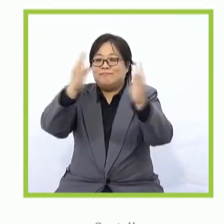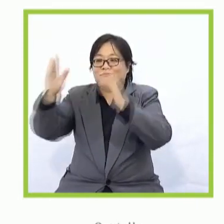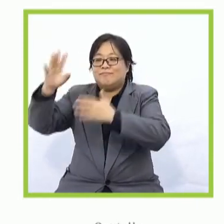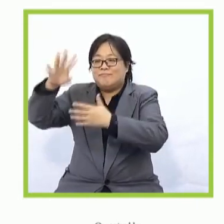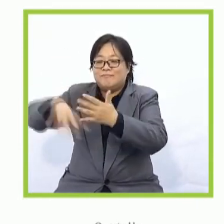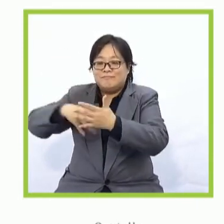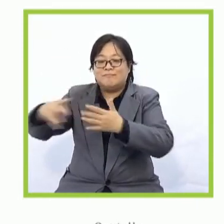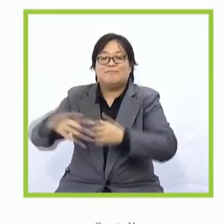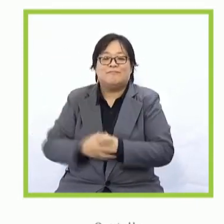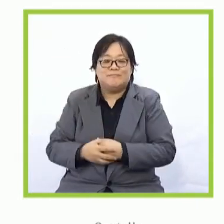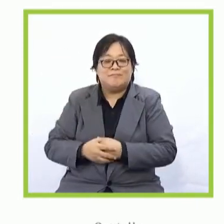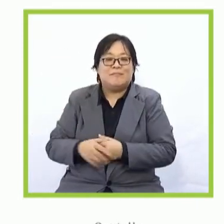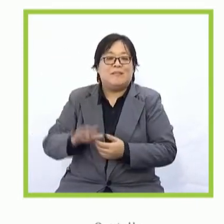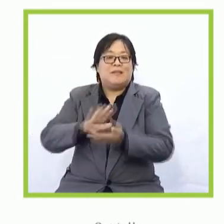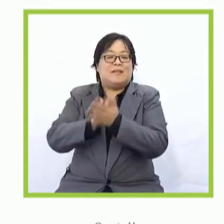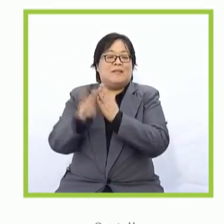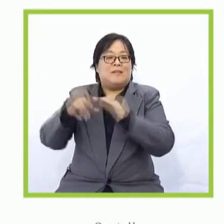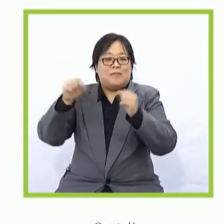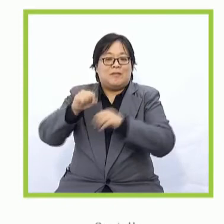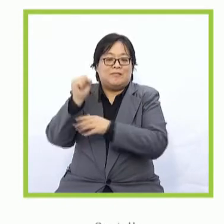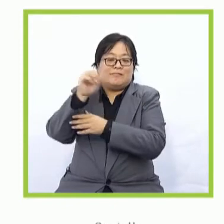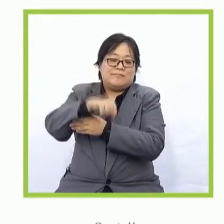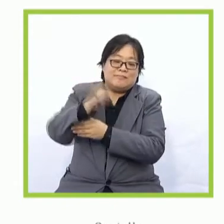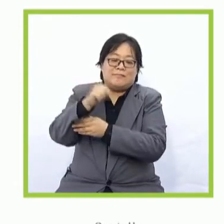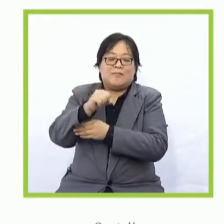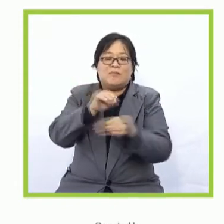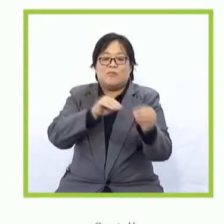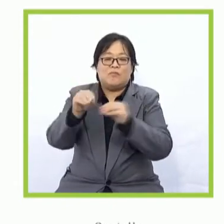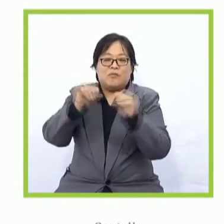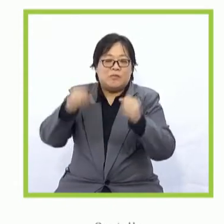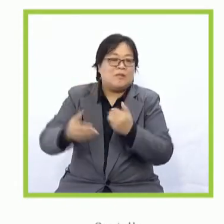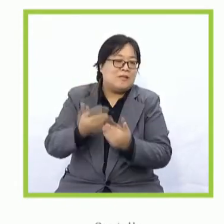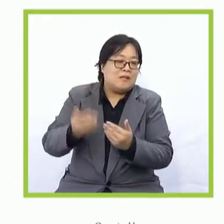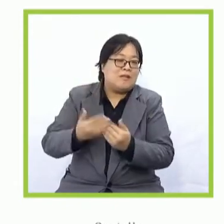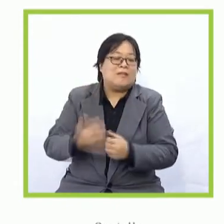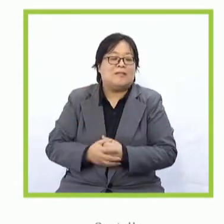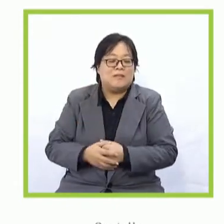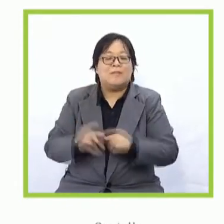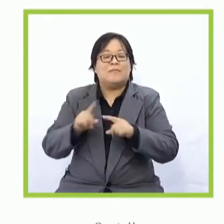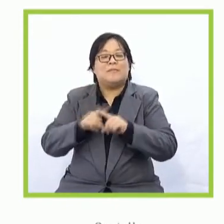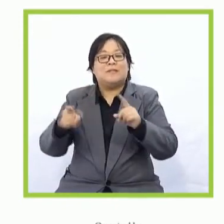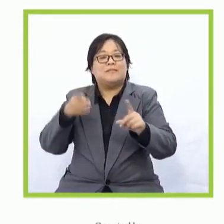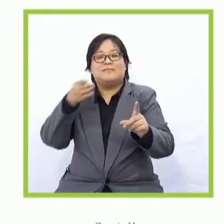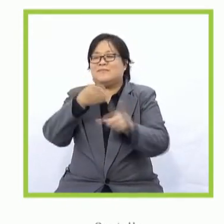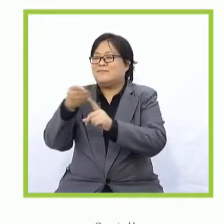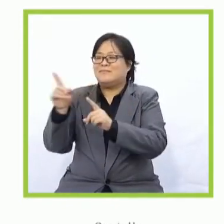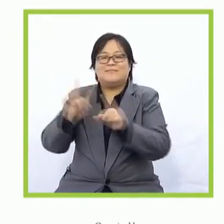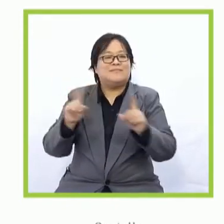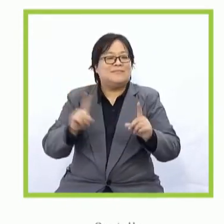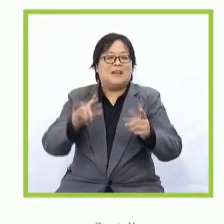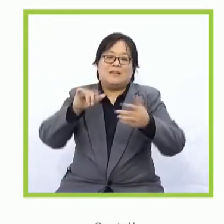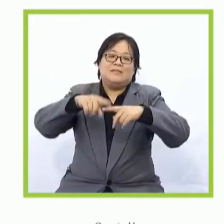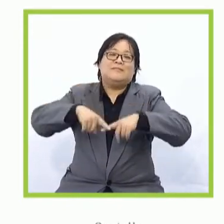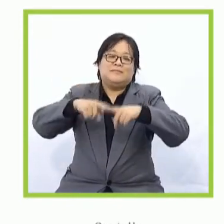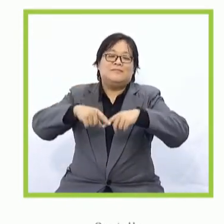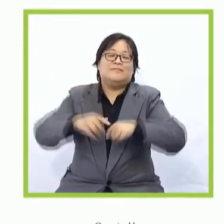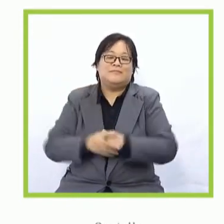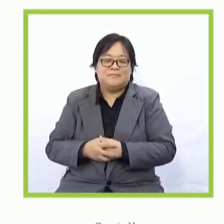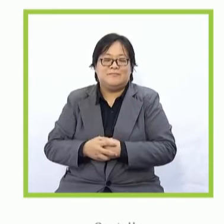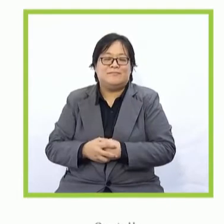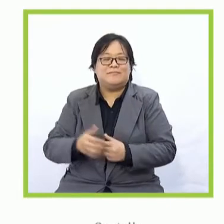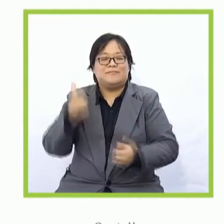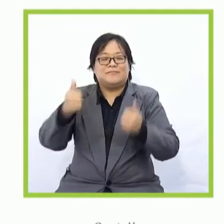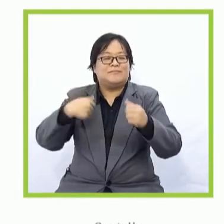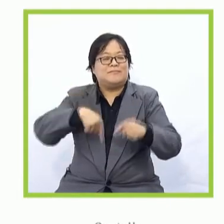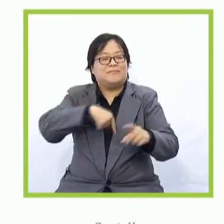And then it becomes bendable, then it becomes movable. But in which direction will it bend? Well, that depends on which